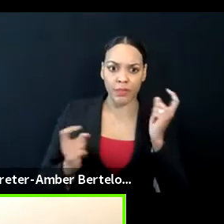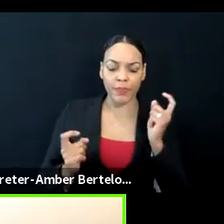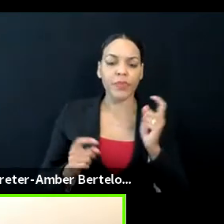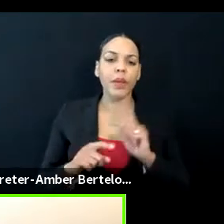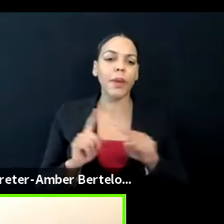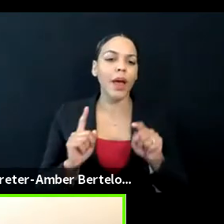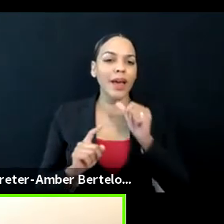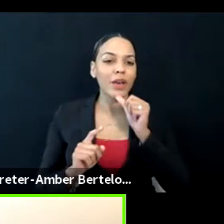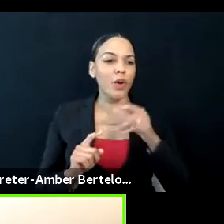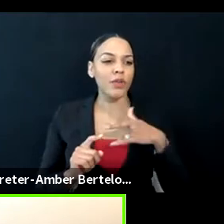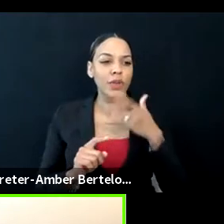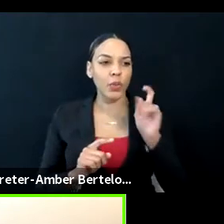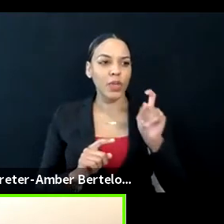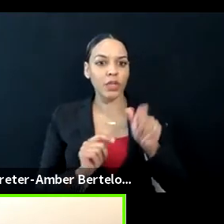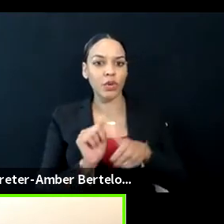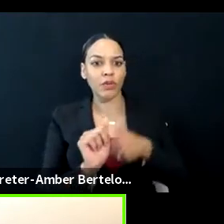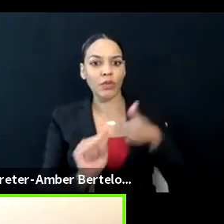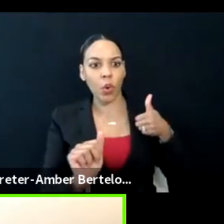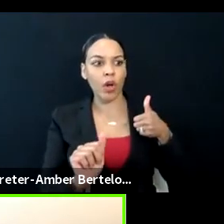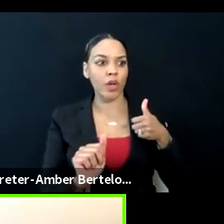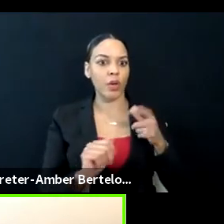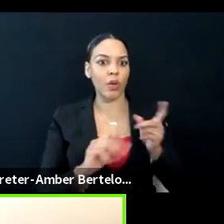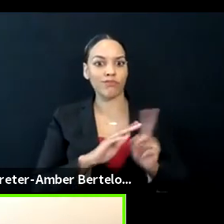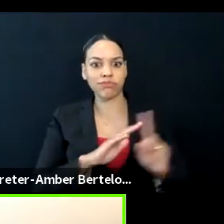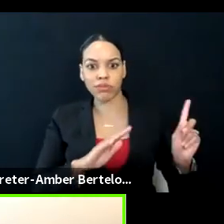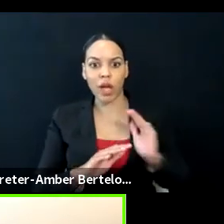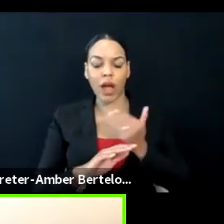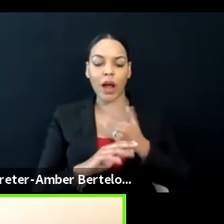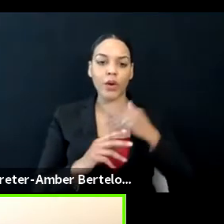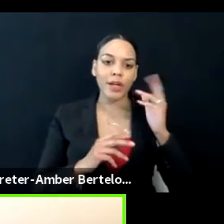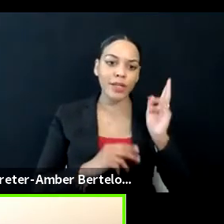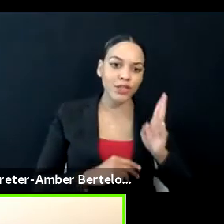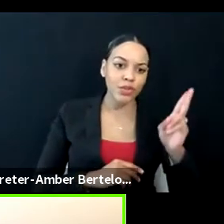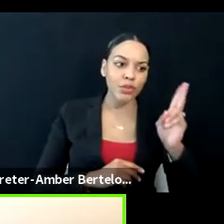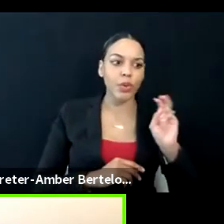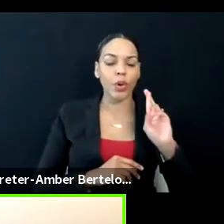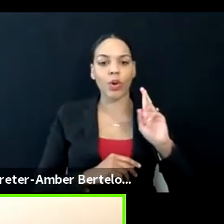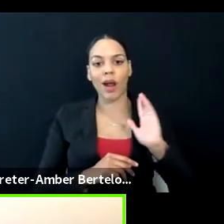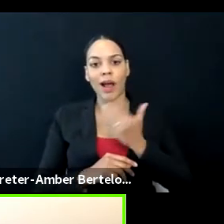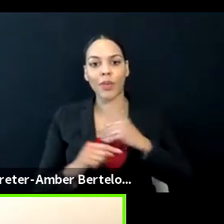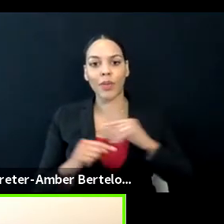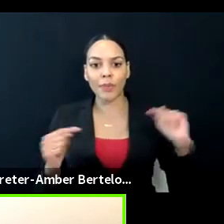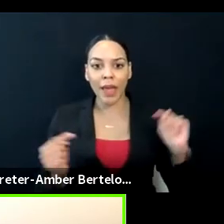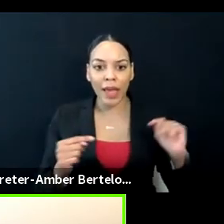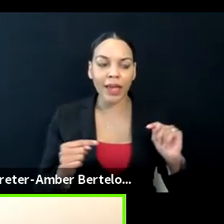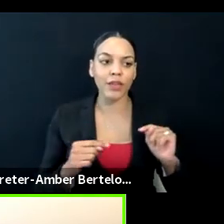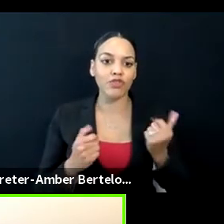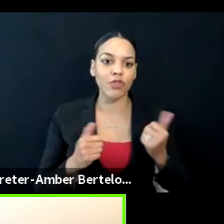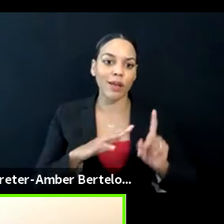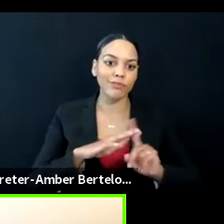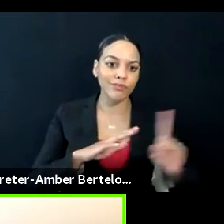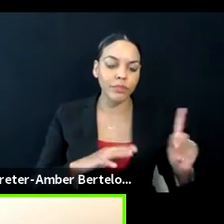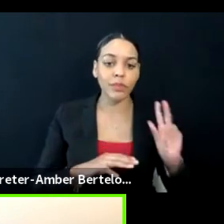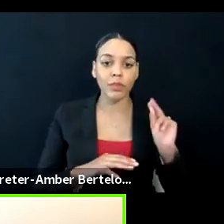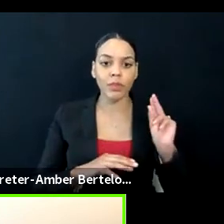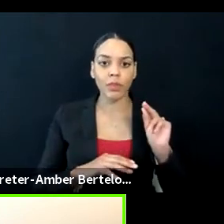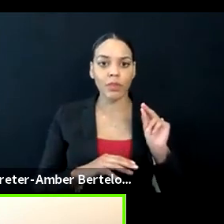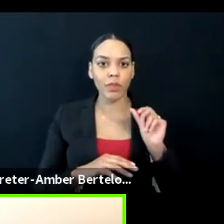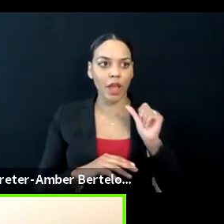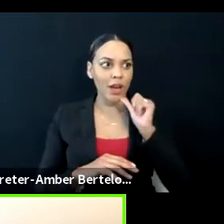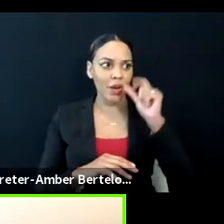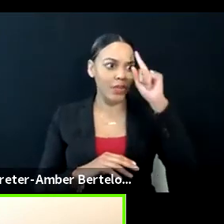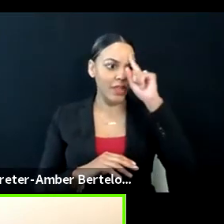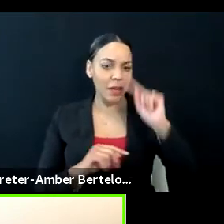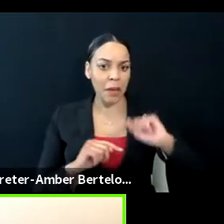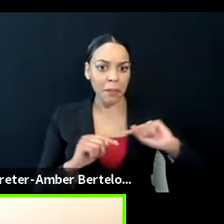run away from our history, and I don't think we need to run away from our pain. I don't think that our pain is all that is to us. I think